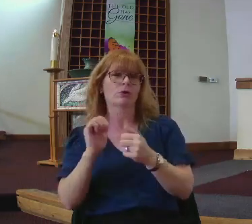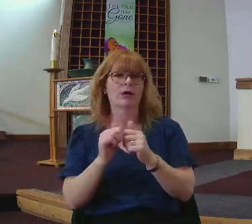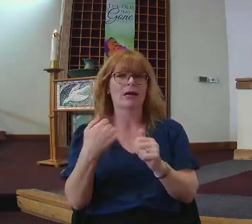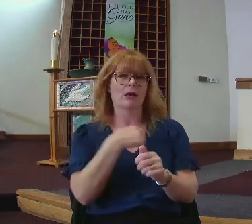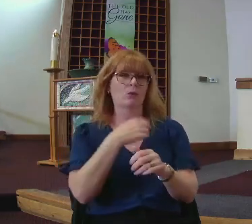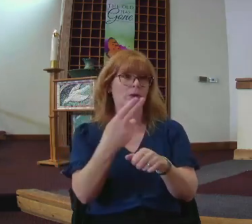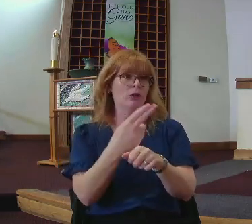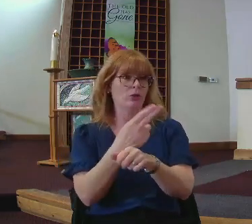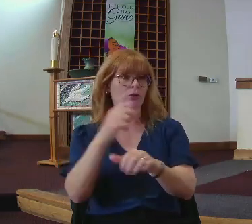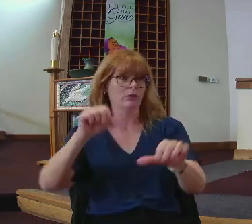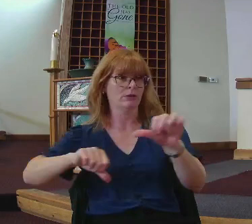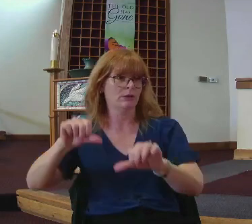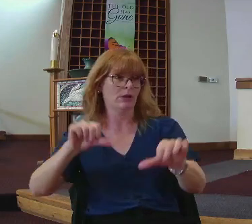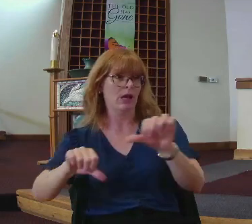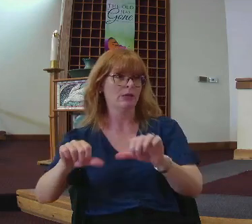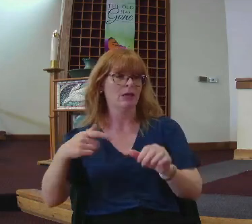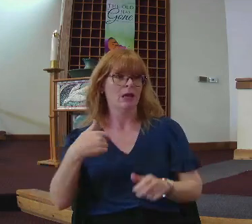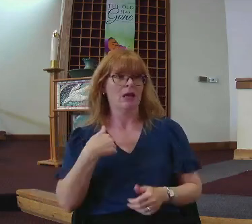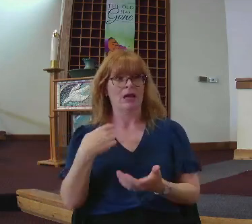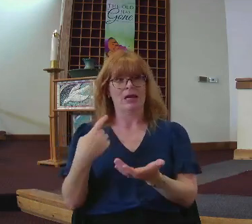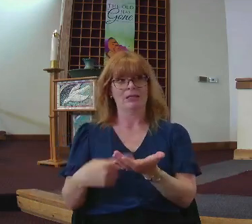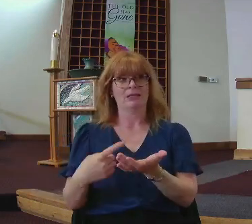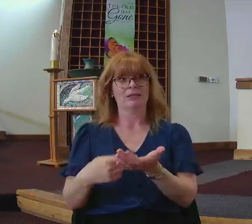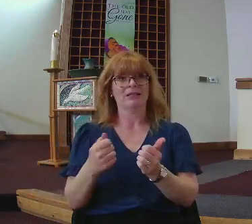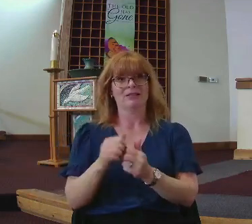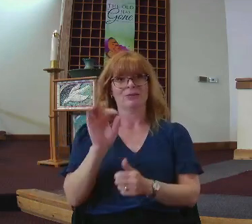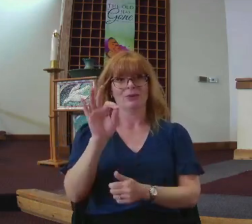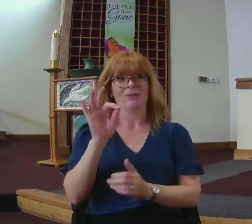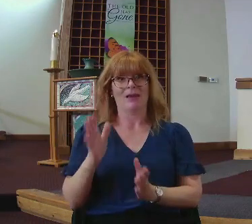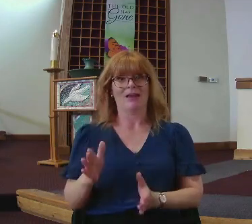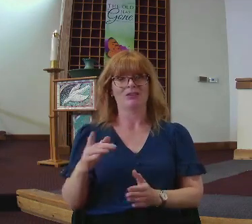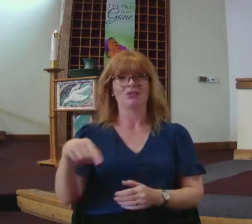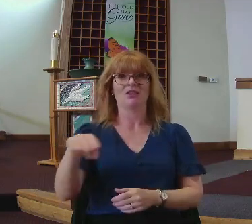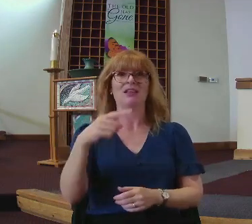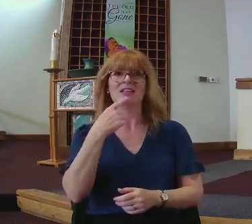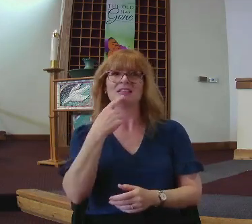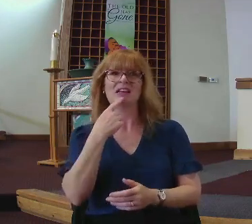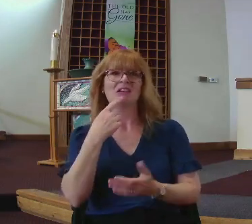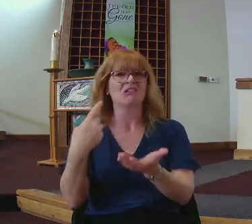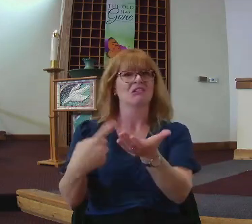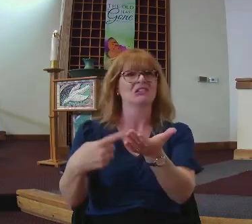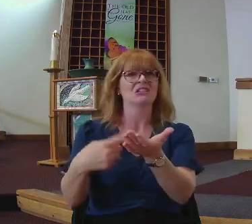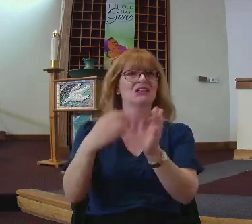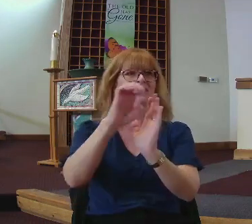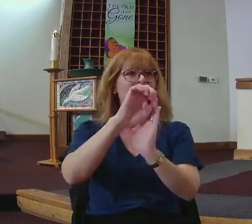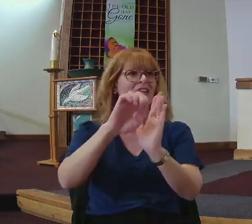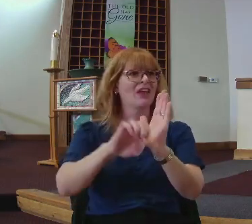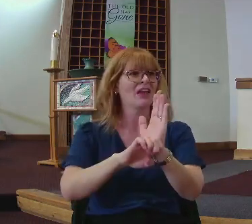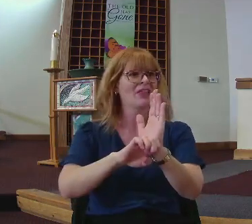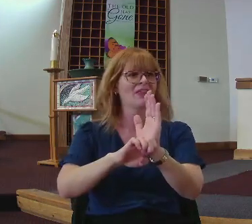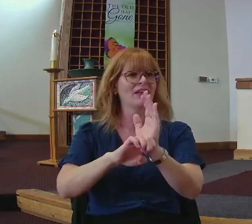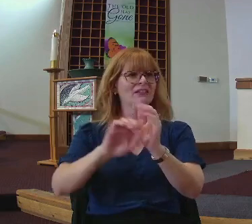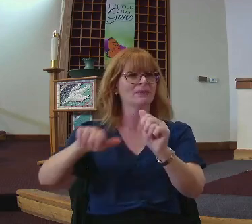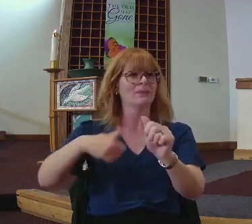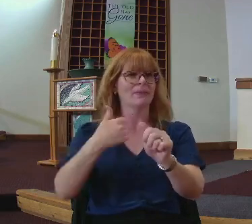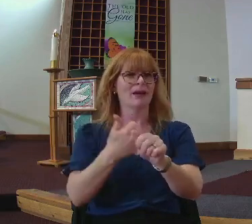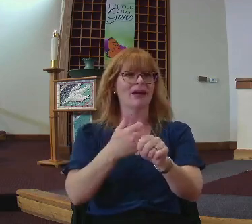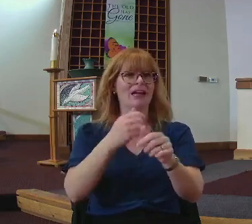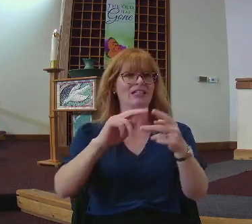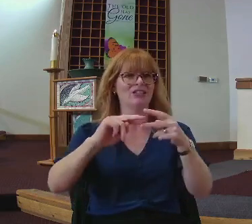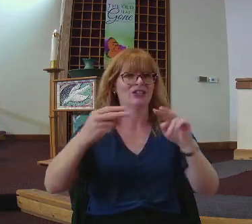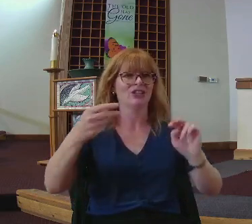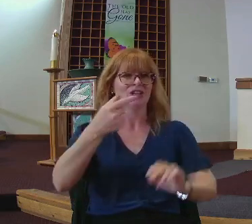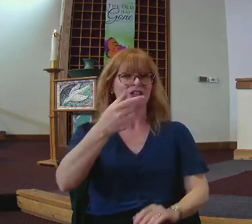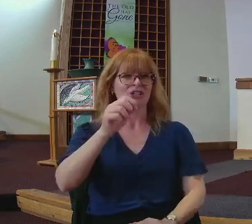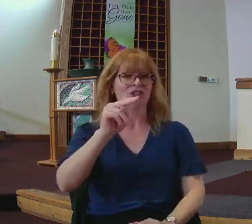with the pastors, and one of them said, I think you should talk about the ethics of gene therapy. And I thought to myself, that is not